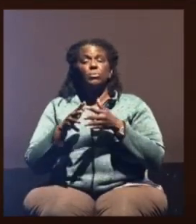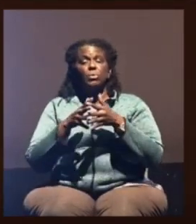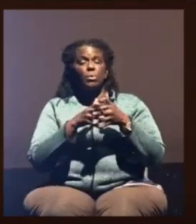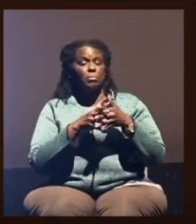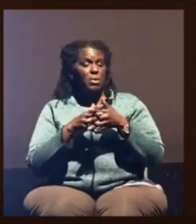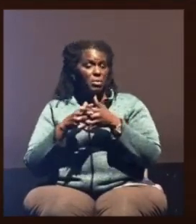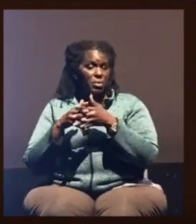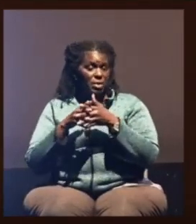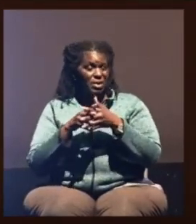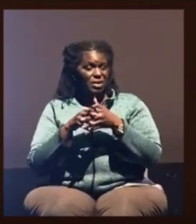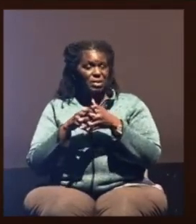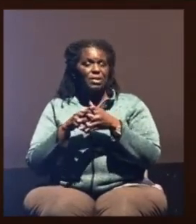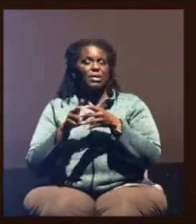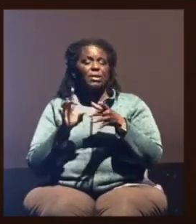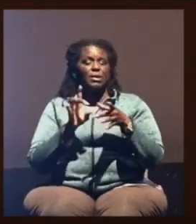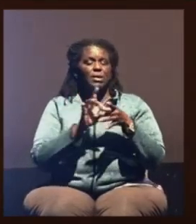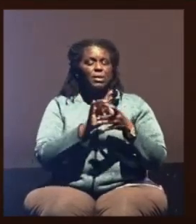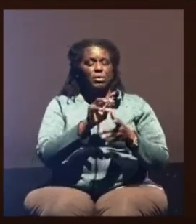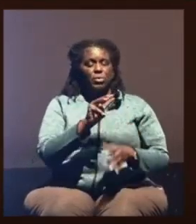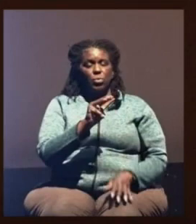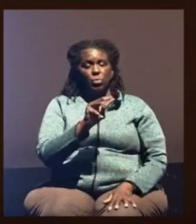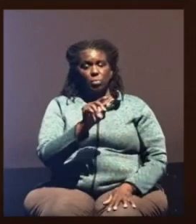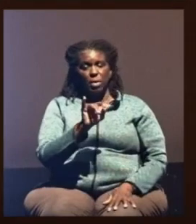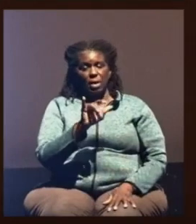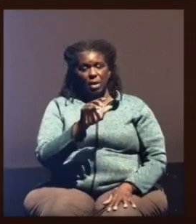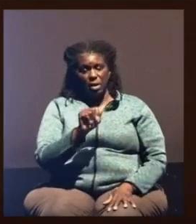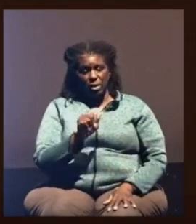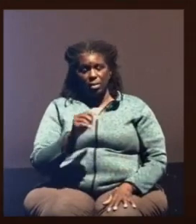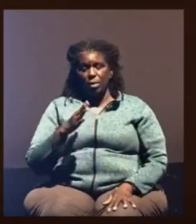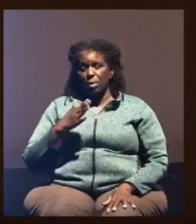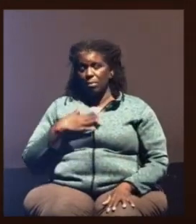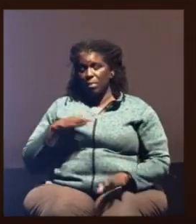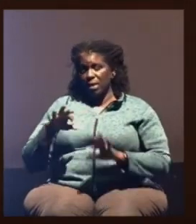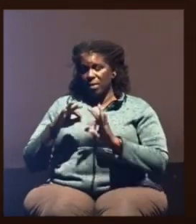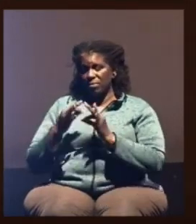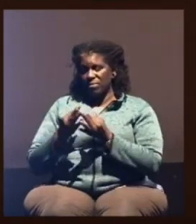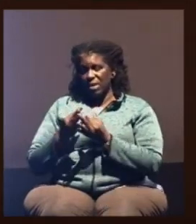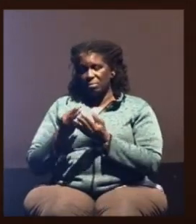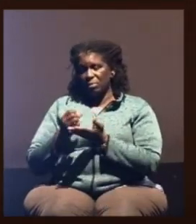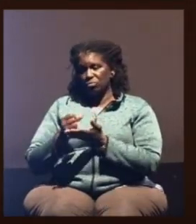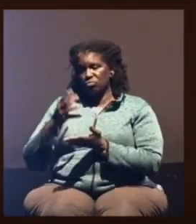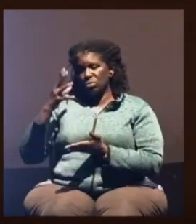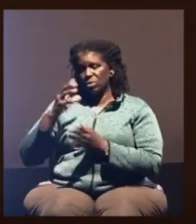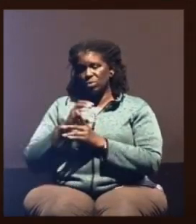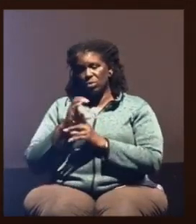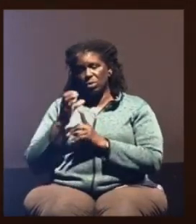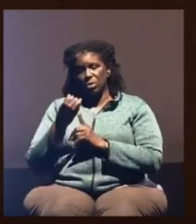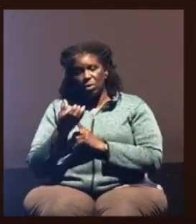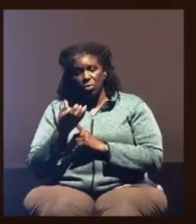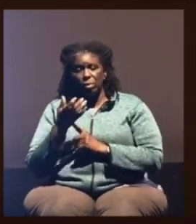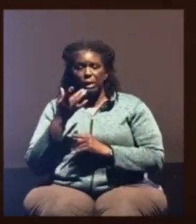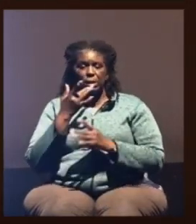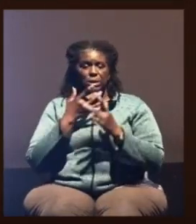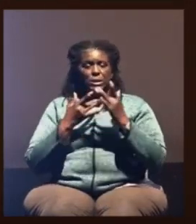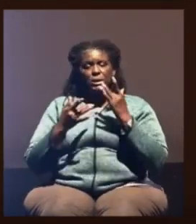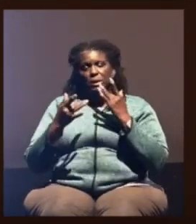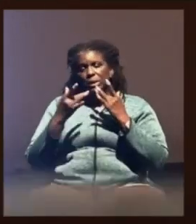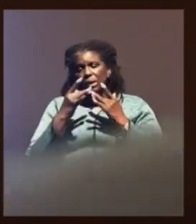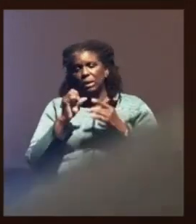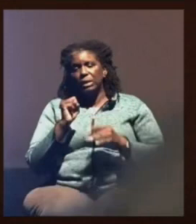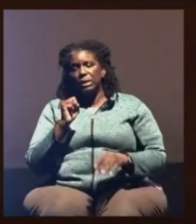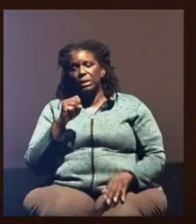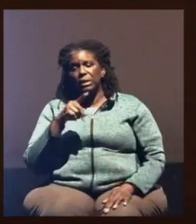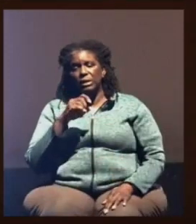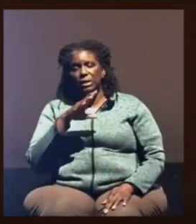civilizations. Growing up, I learned that my family's rich culture while tasting spices and foods that to this day